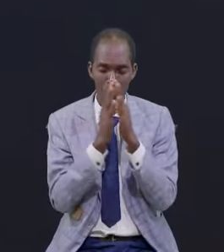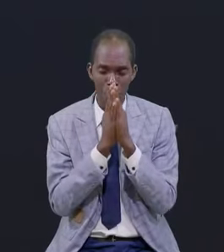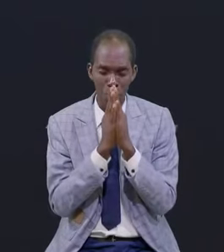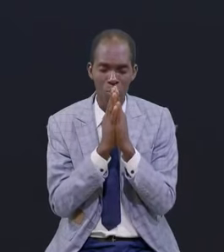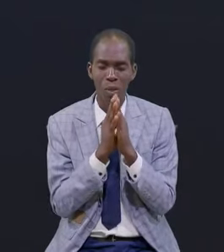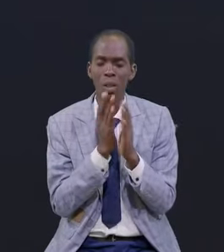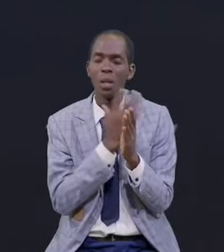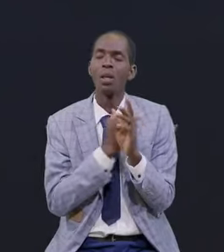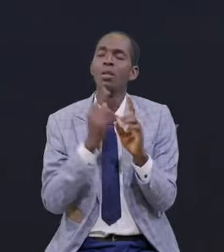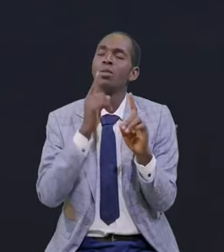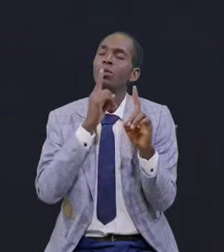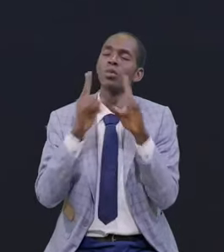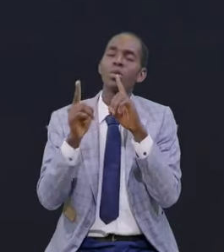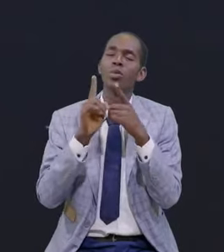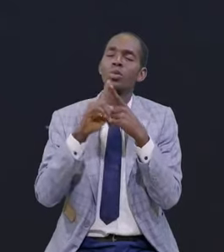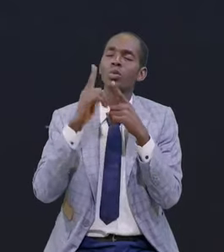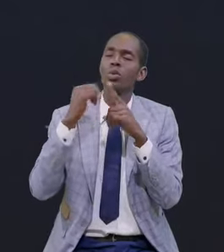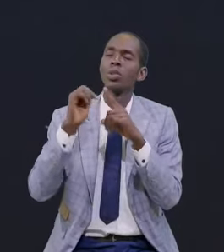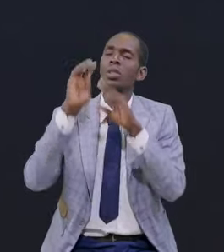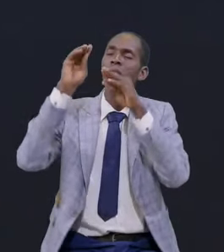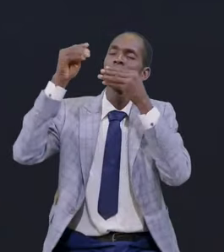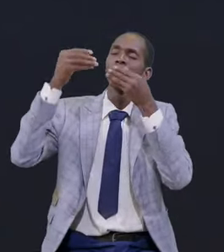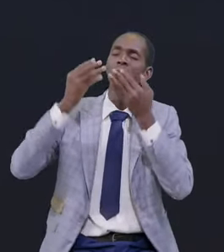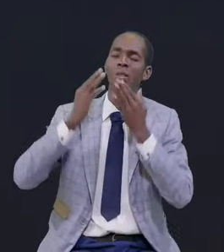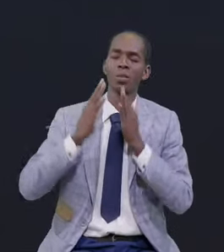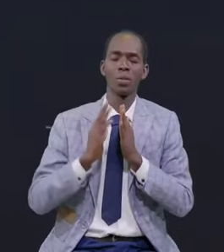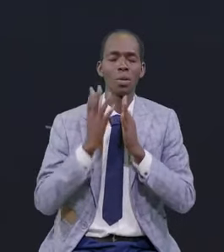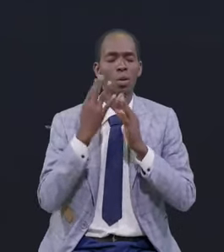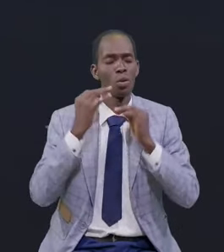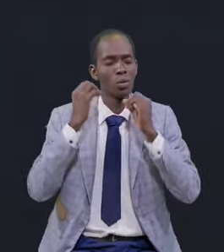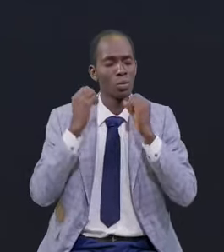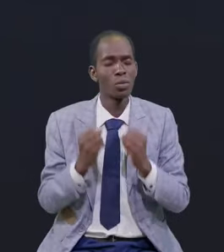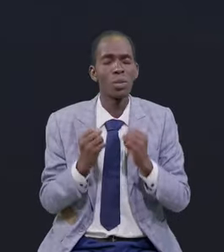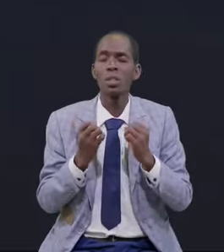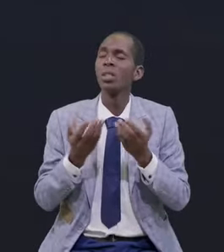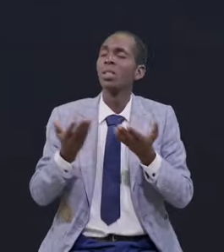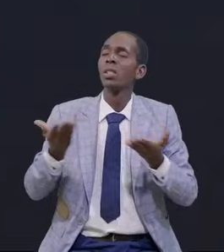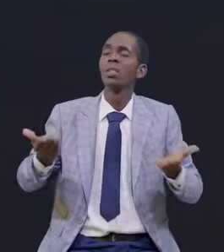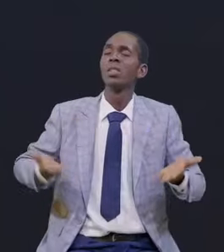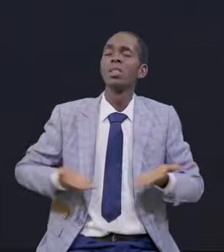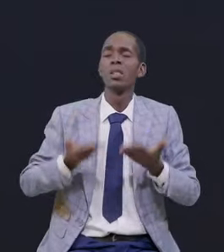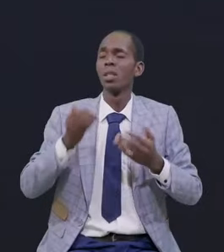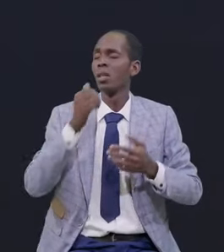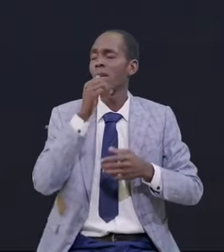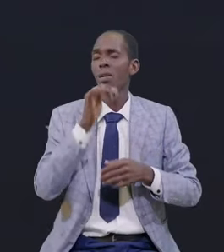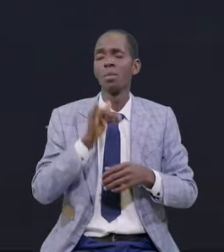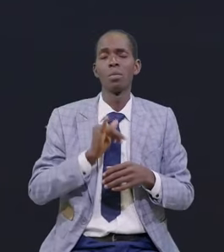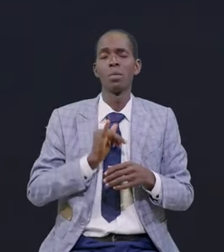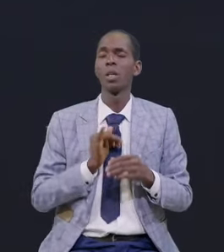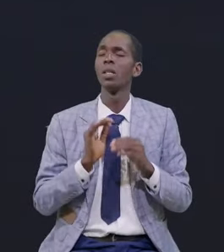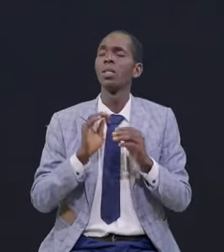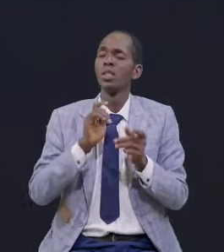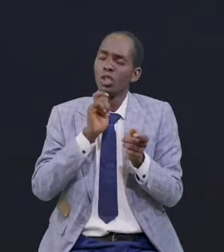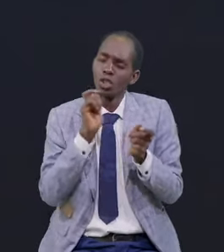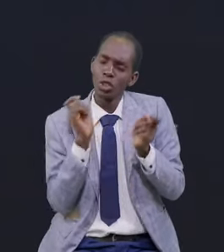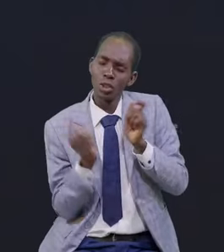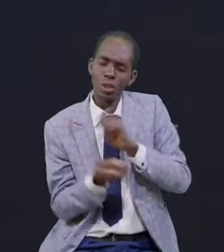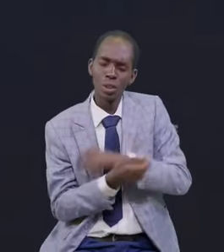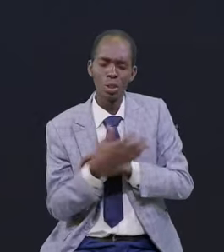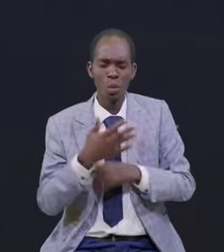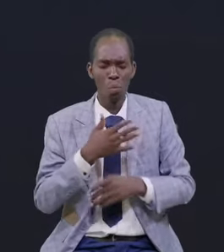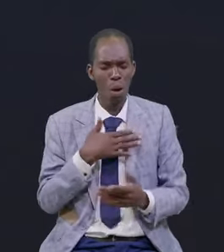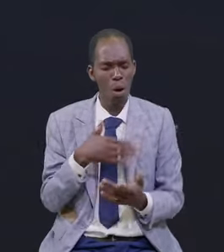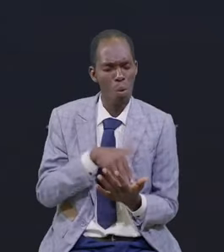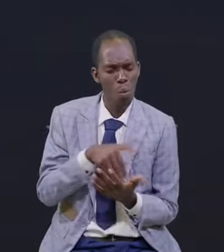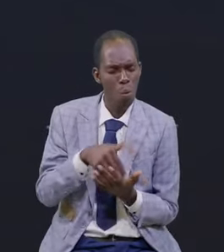Giver of strength here am I turn my weakness to strength turn my weakness to strength is